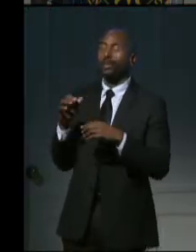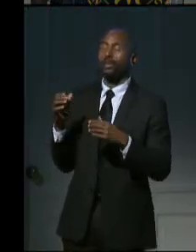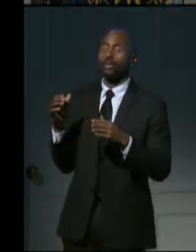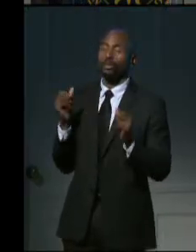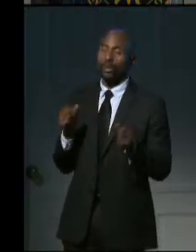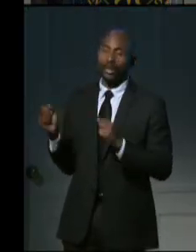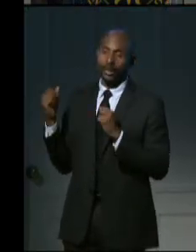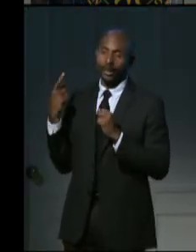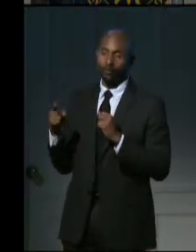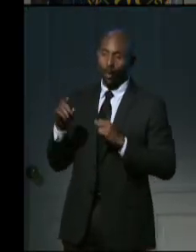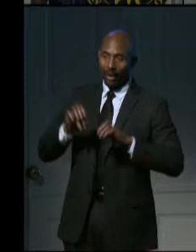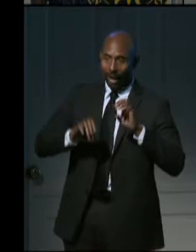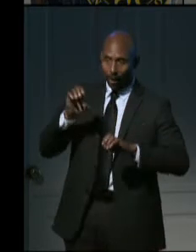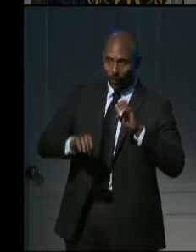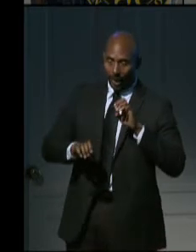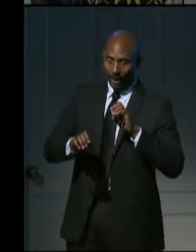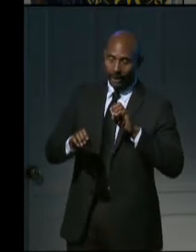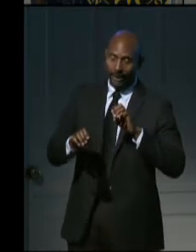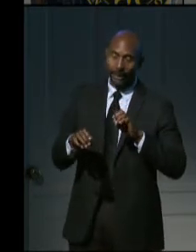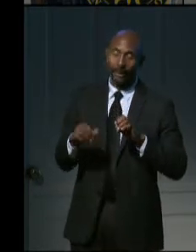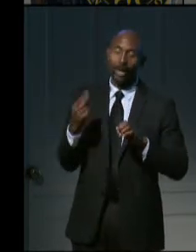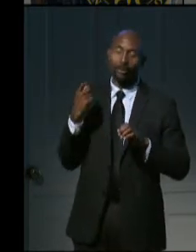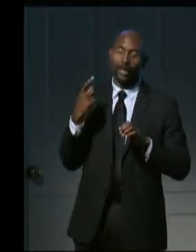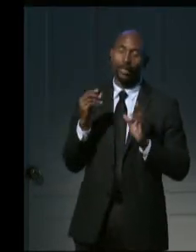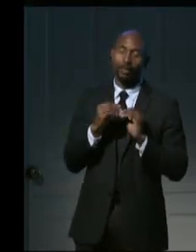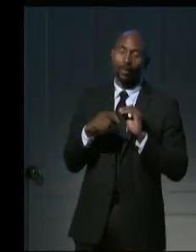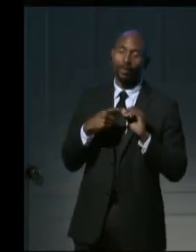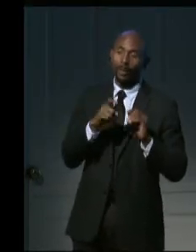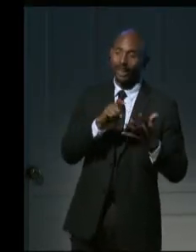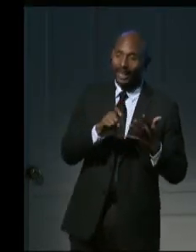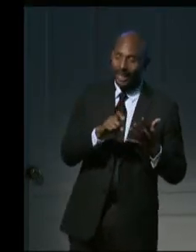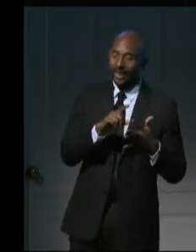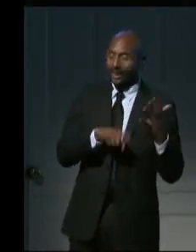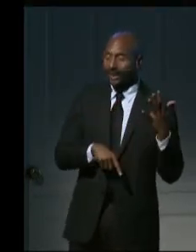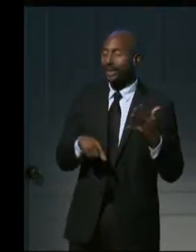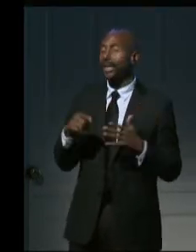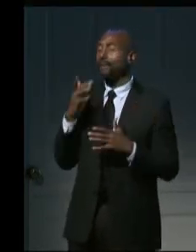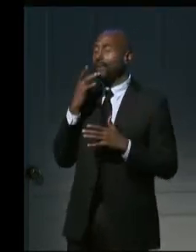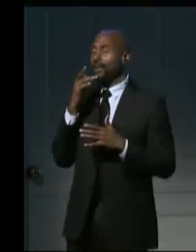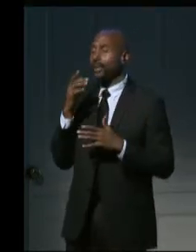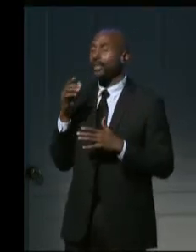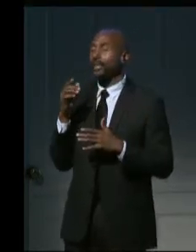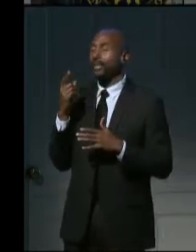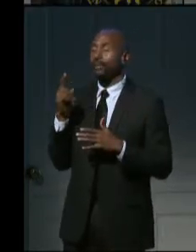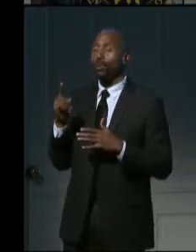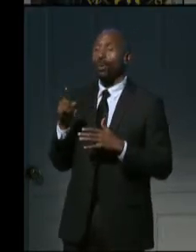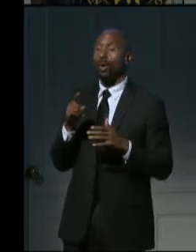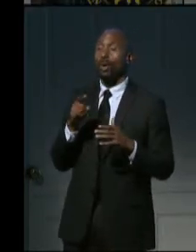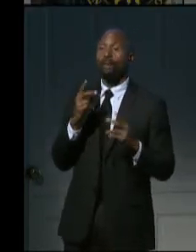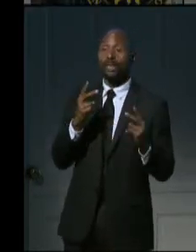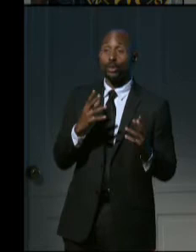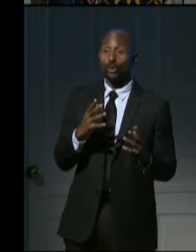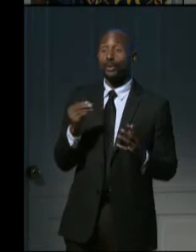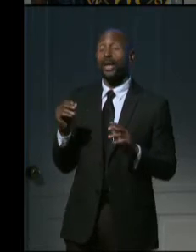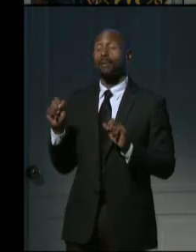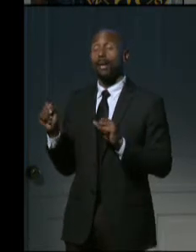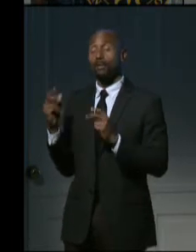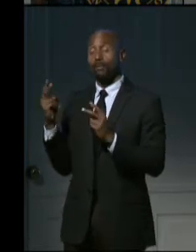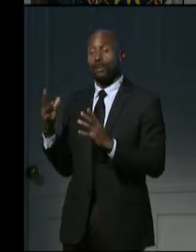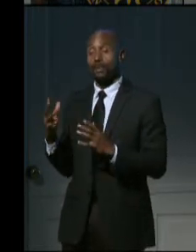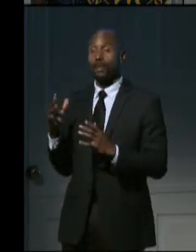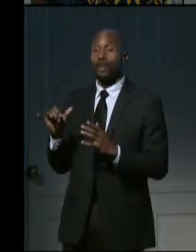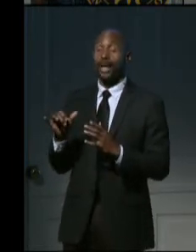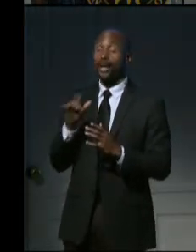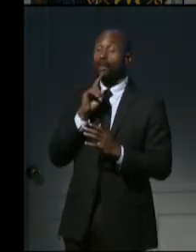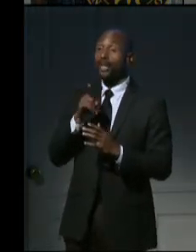work to understand more about the needs and preferences of visitors and potential visitors that in the end usually make experiences better